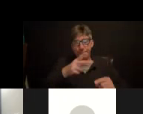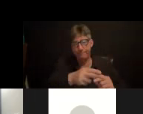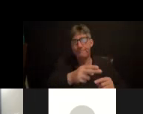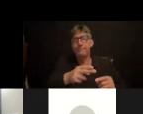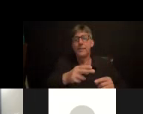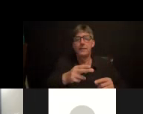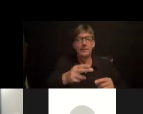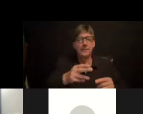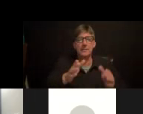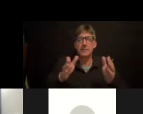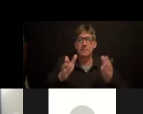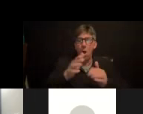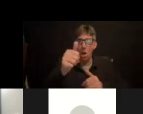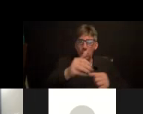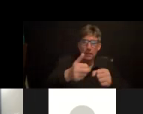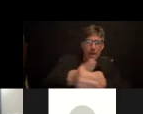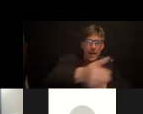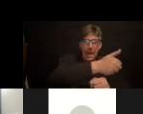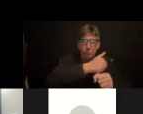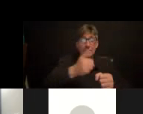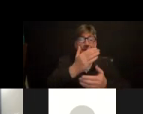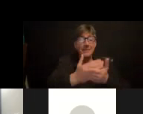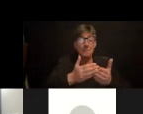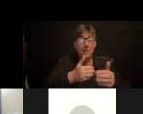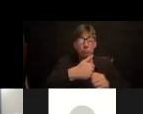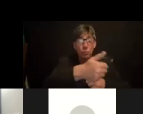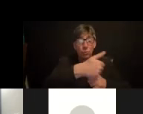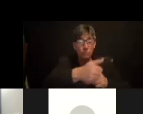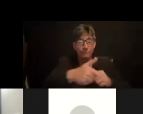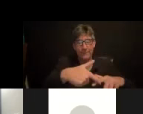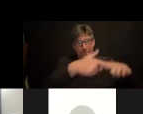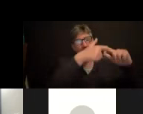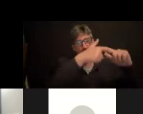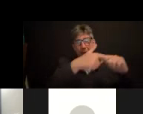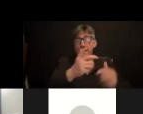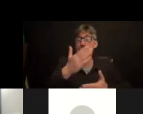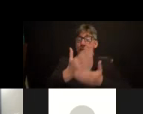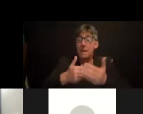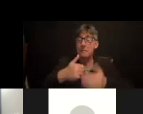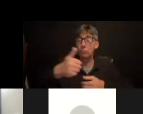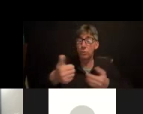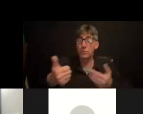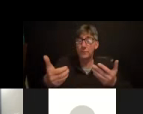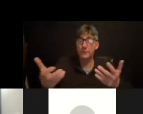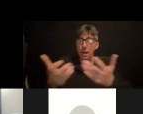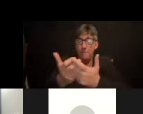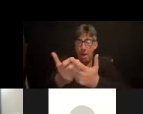with some suspended routes and as well as some consolidated bus routes. And I'll pause for a second to let Don catch up with me.